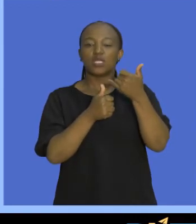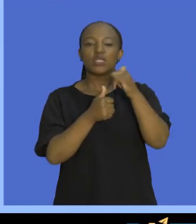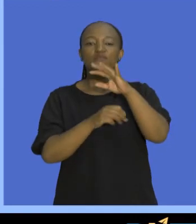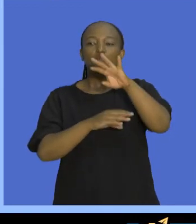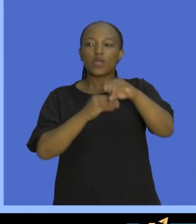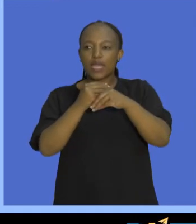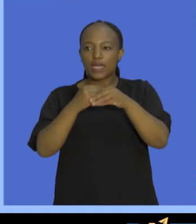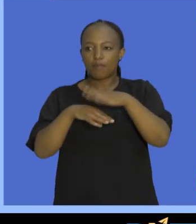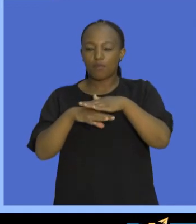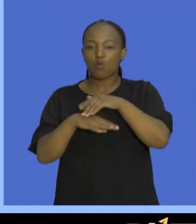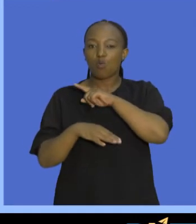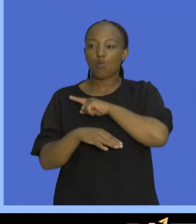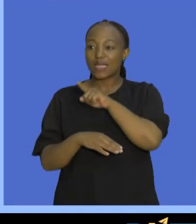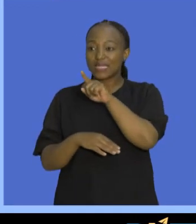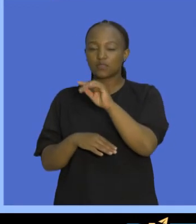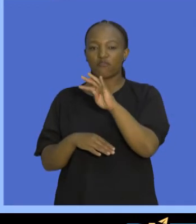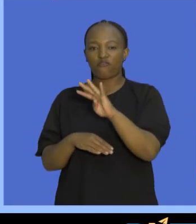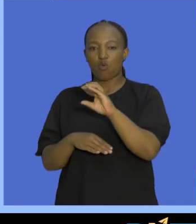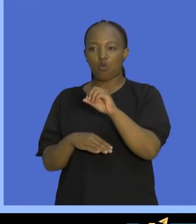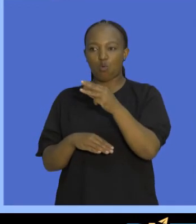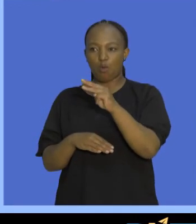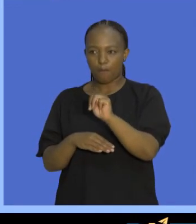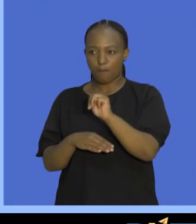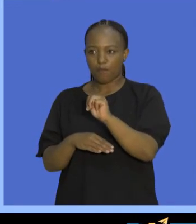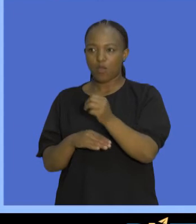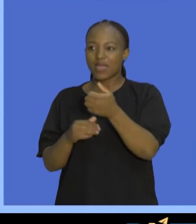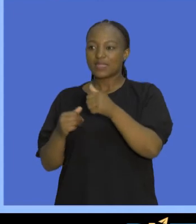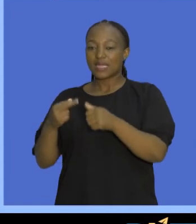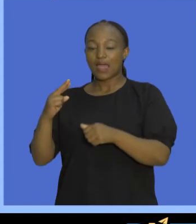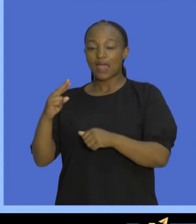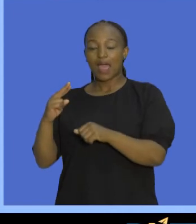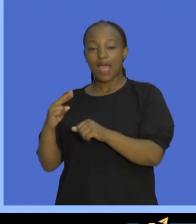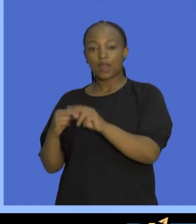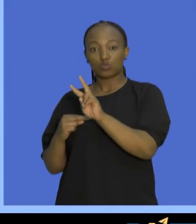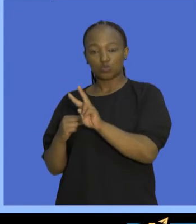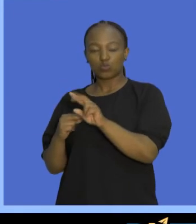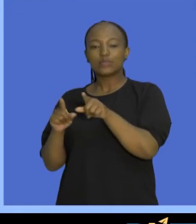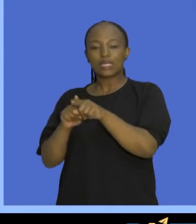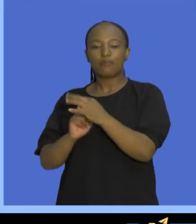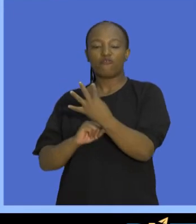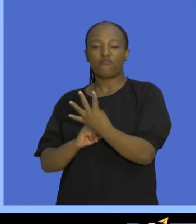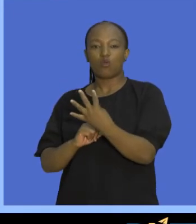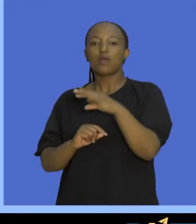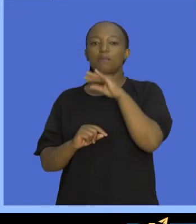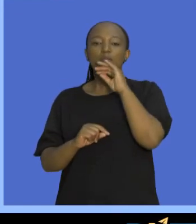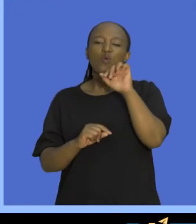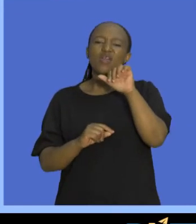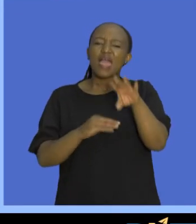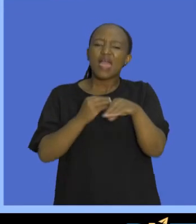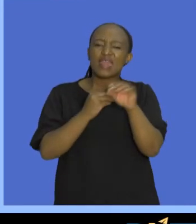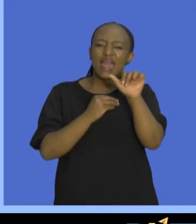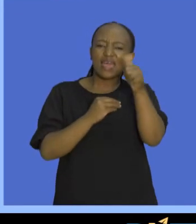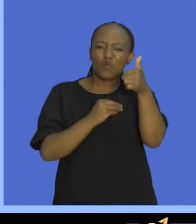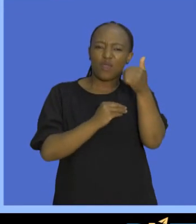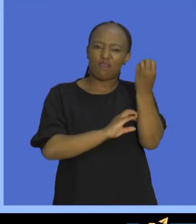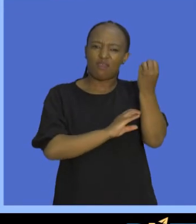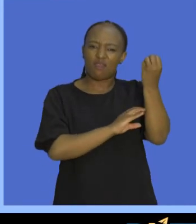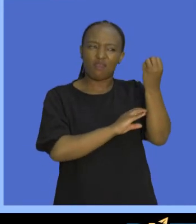series. What if we add another, because this is a 4 ohm resistor, and R2 is another 4 ohm resistor. So if we add another 4 ohm